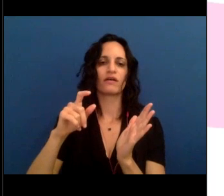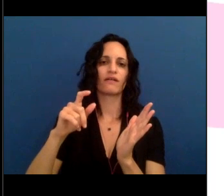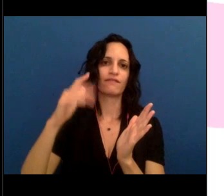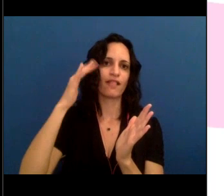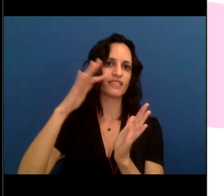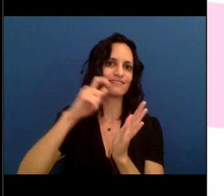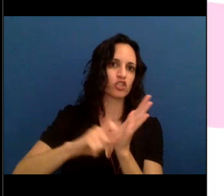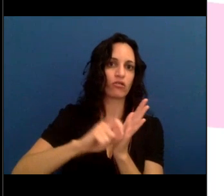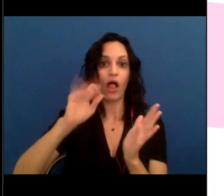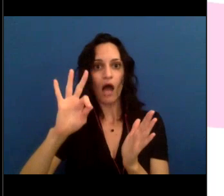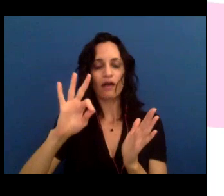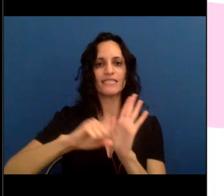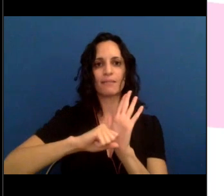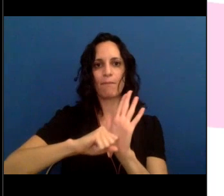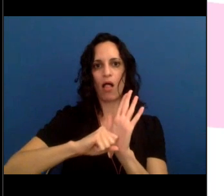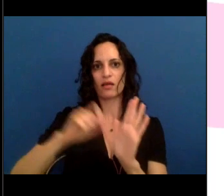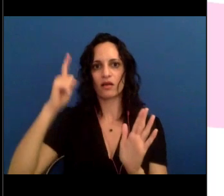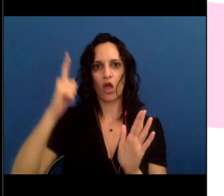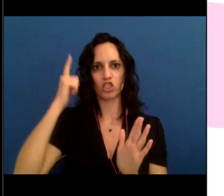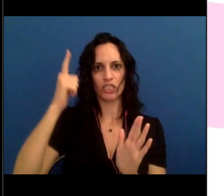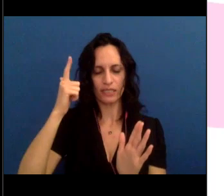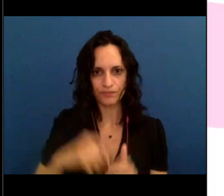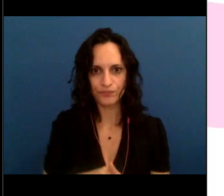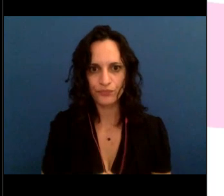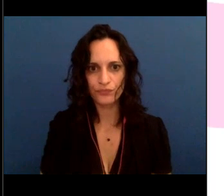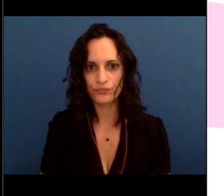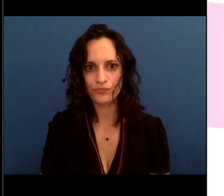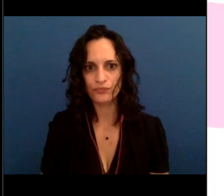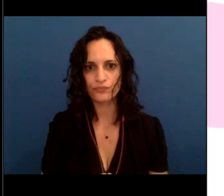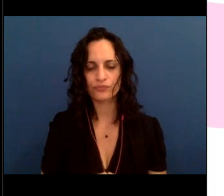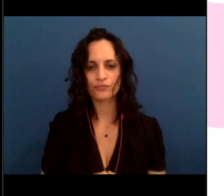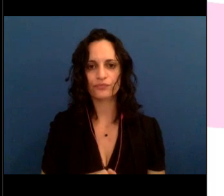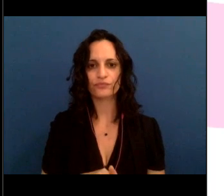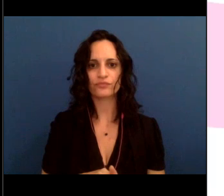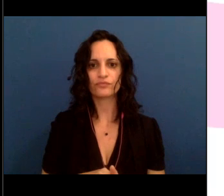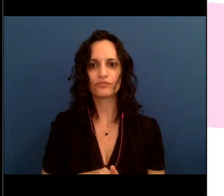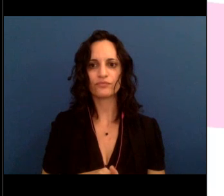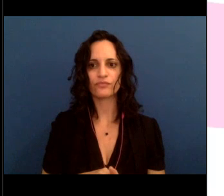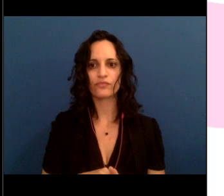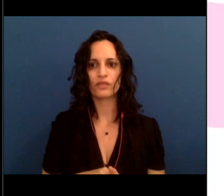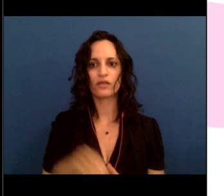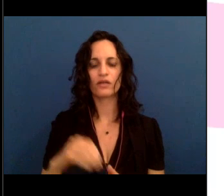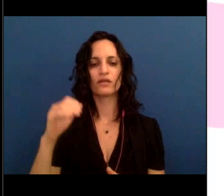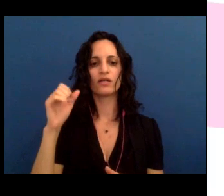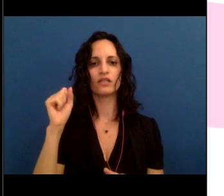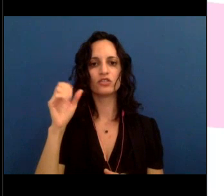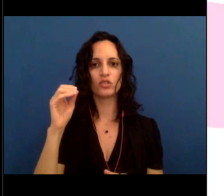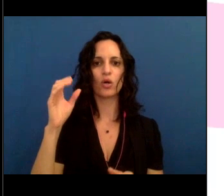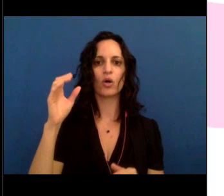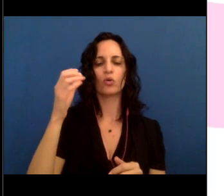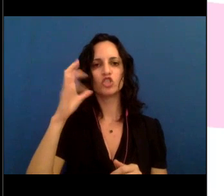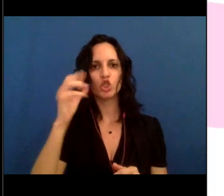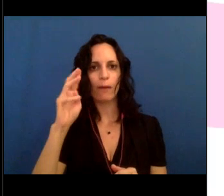there's another level at which philosophy kind of Chomsky enters this conversation as a